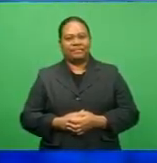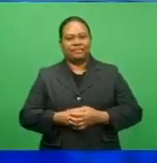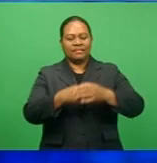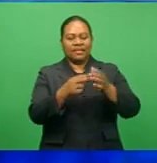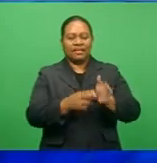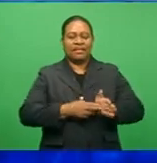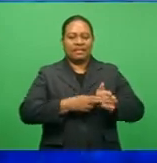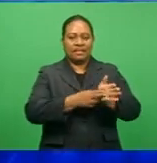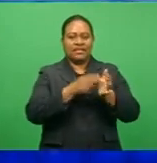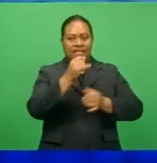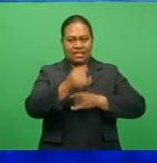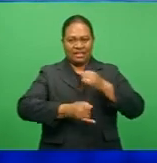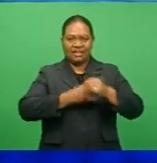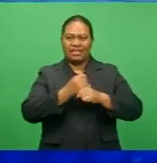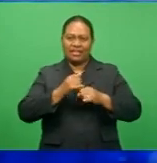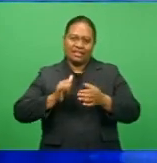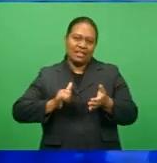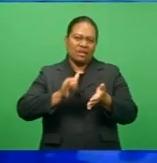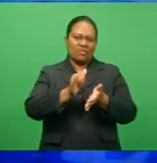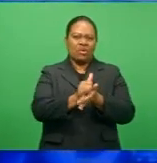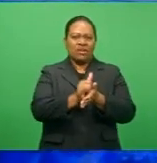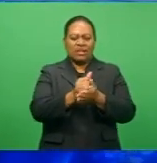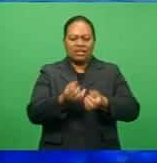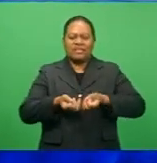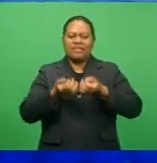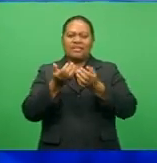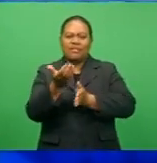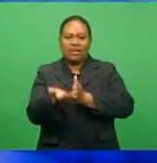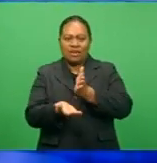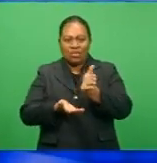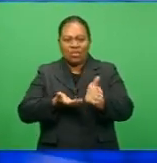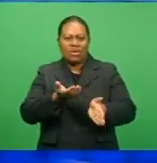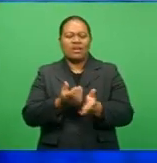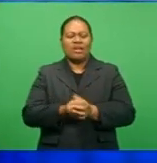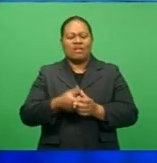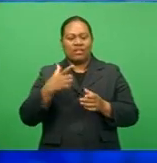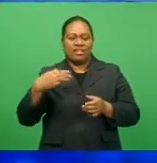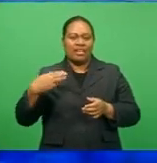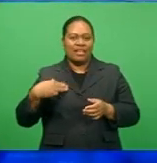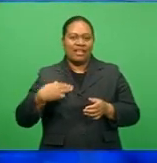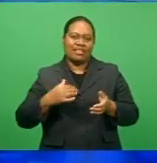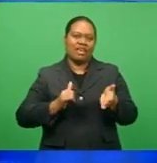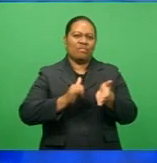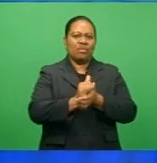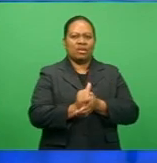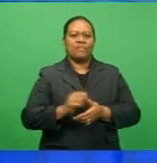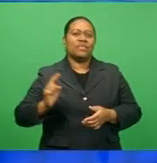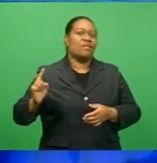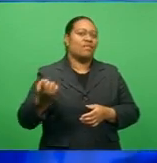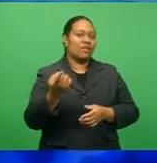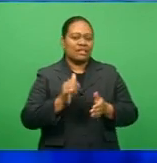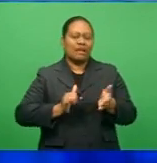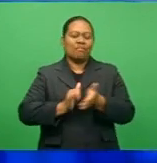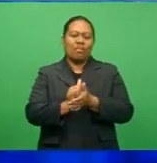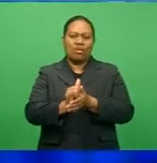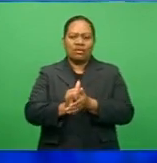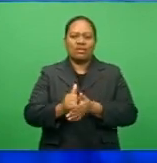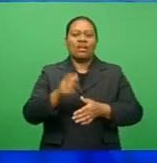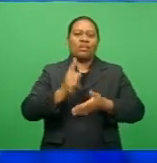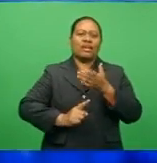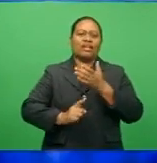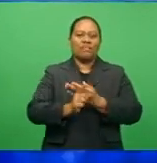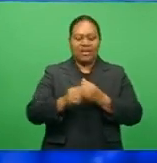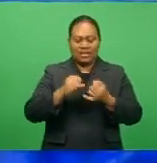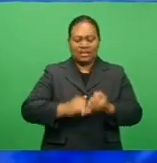Nandi International Airport has been awarded the Airport Health Accreditation. It is the first airport in the South Pacific to receive the award